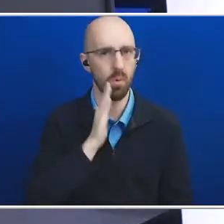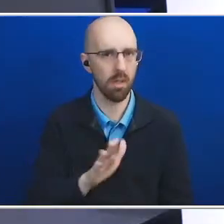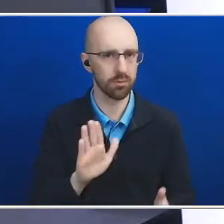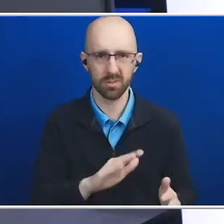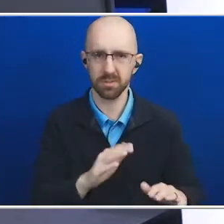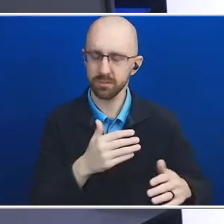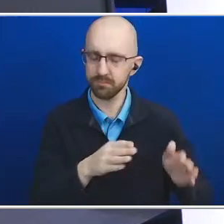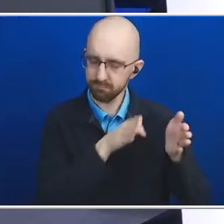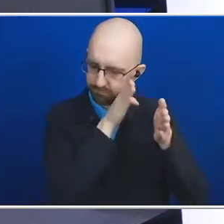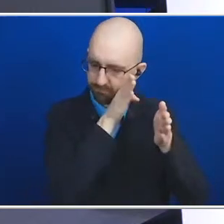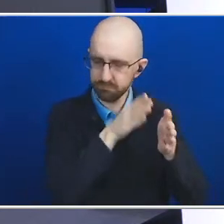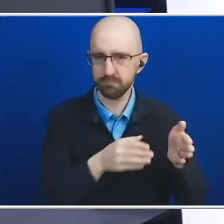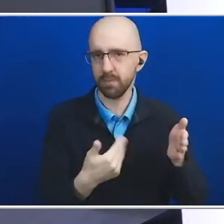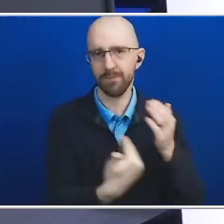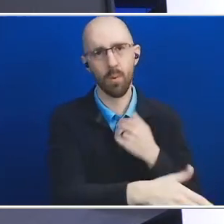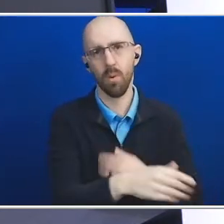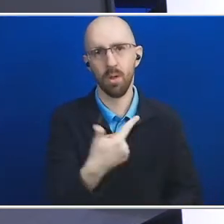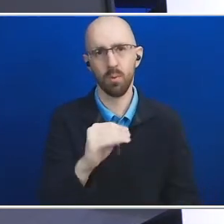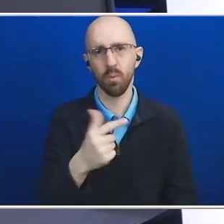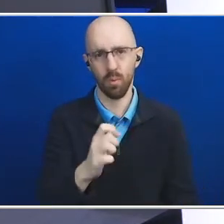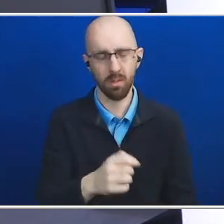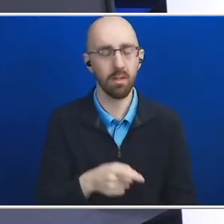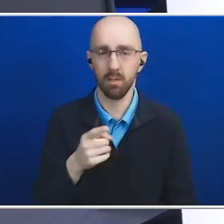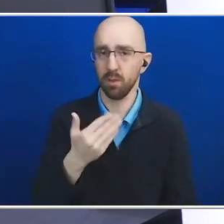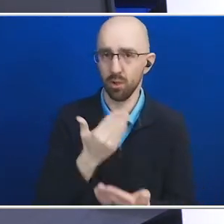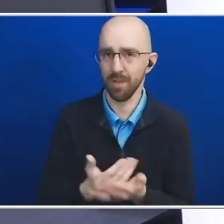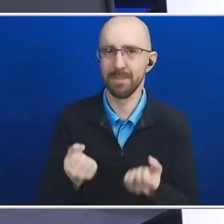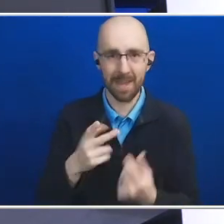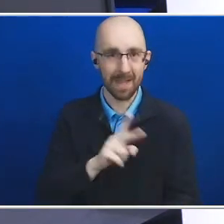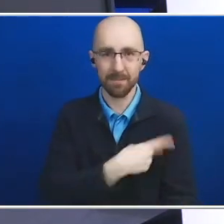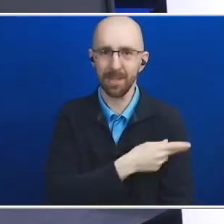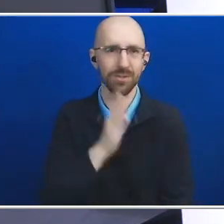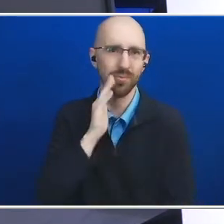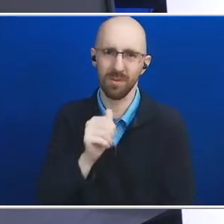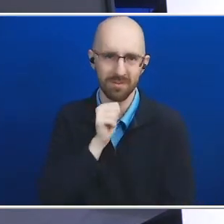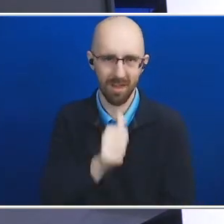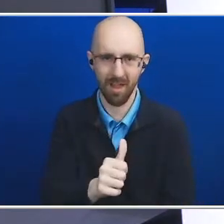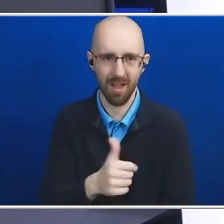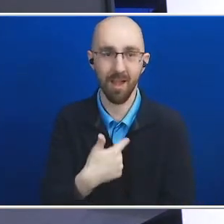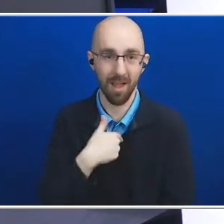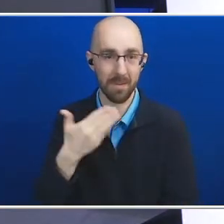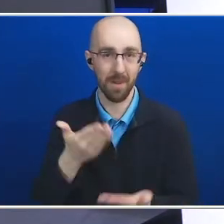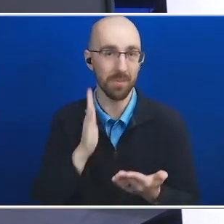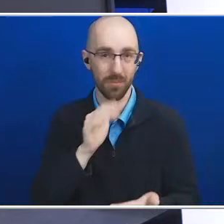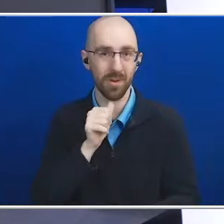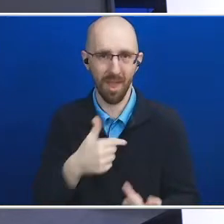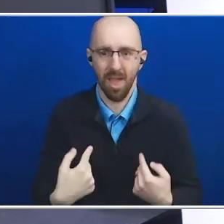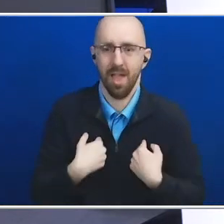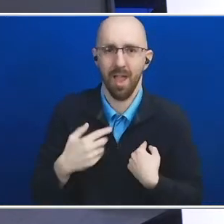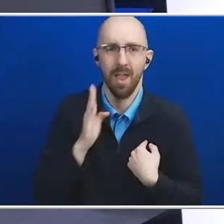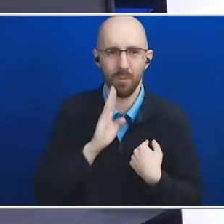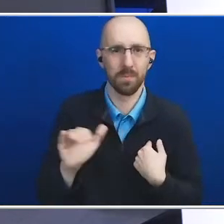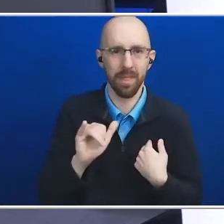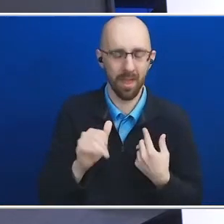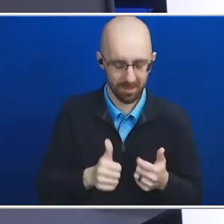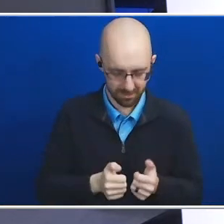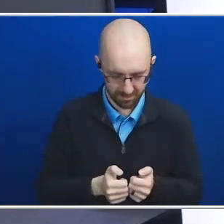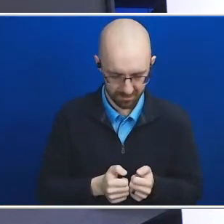so you're a good patient, but a lot of patients aren't going to do that. I would admit I would probably not do it. I would be scrolling